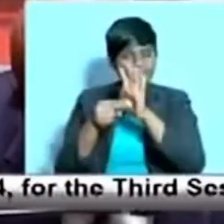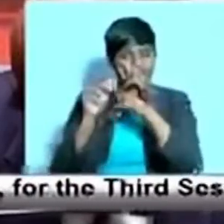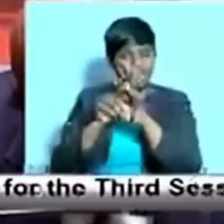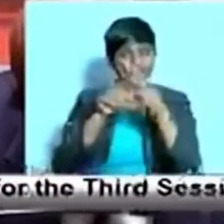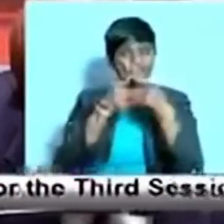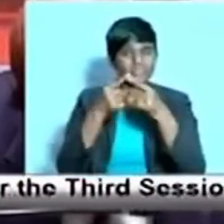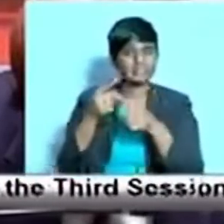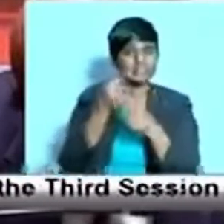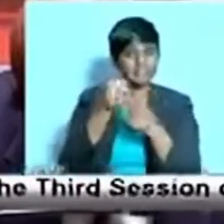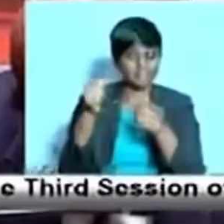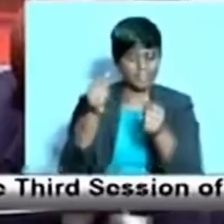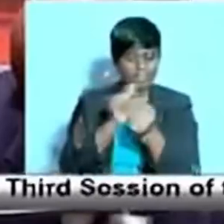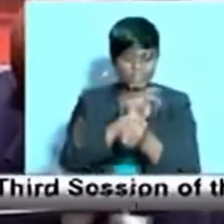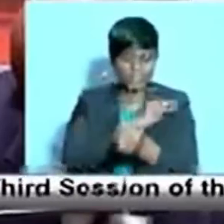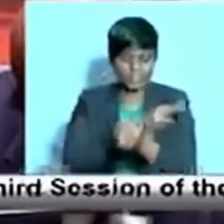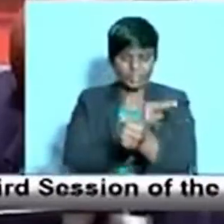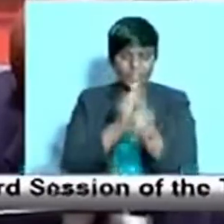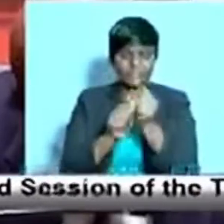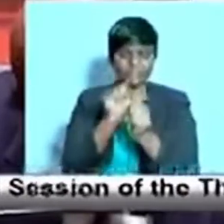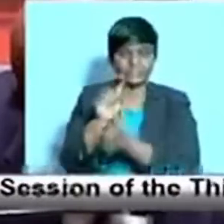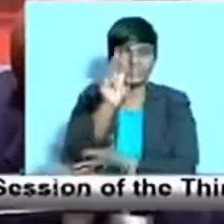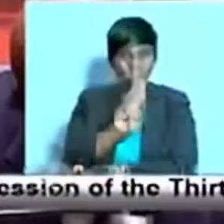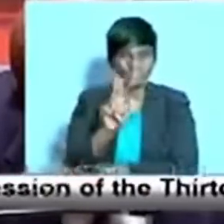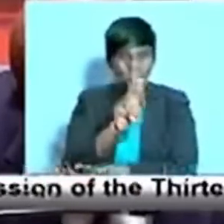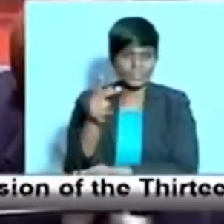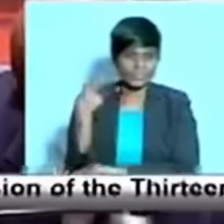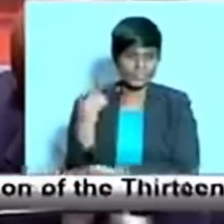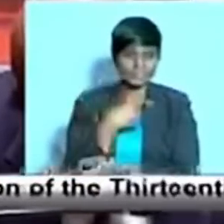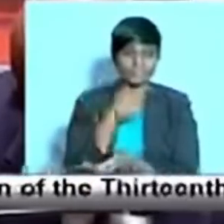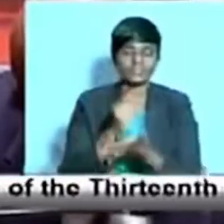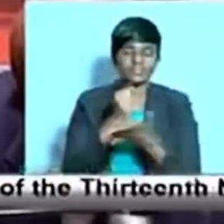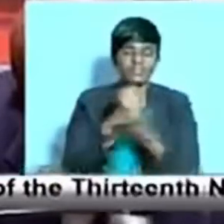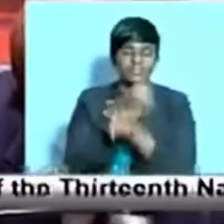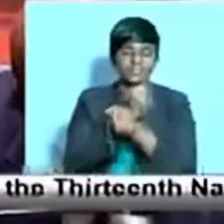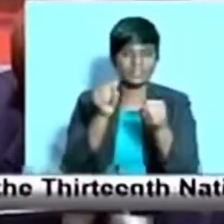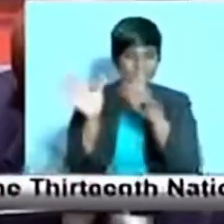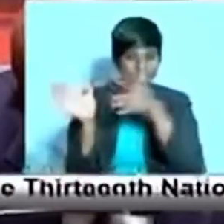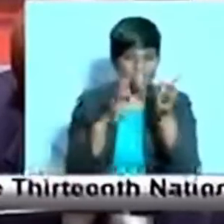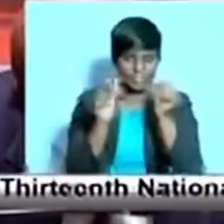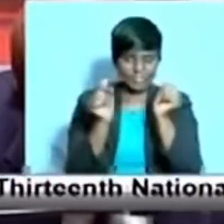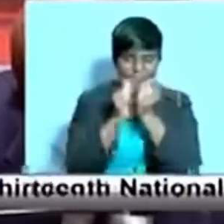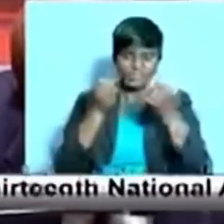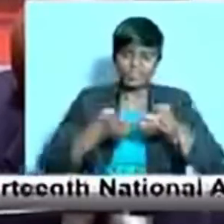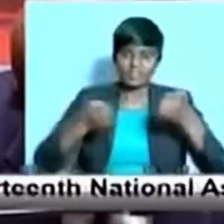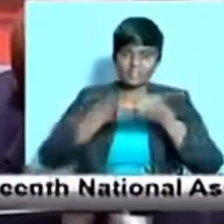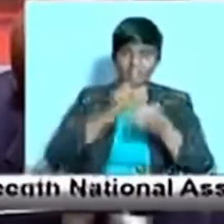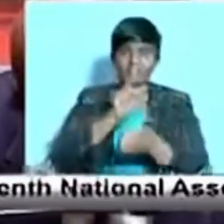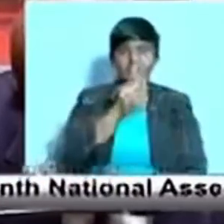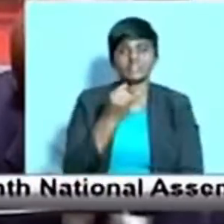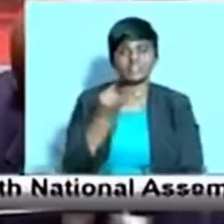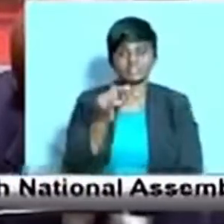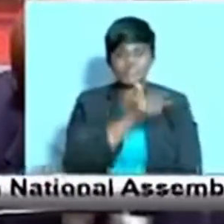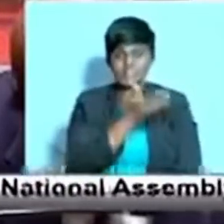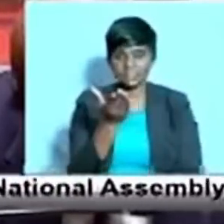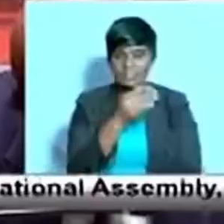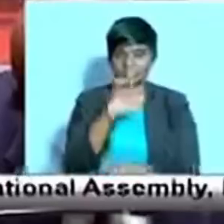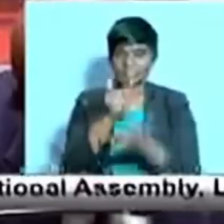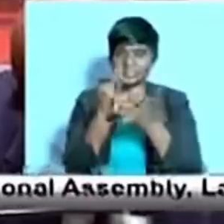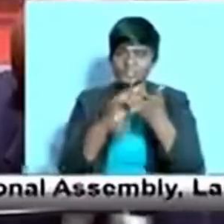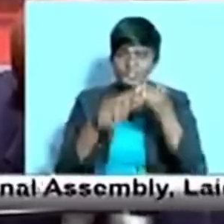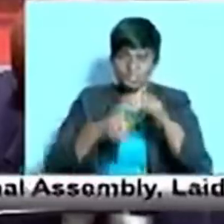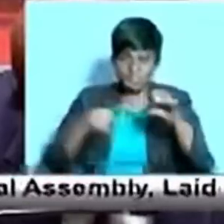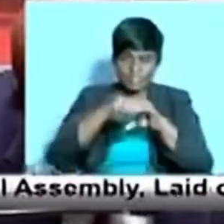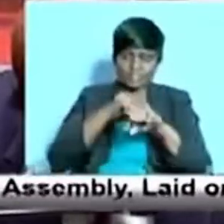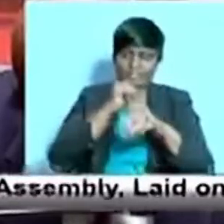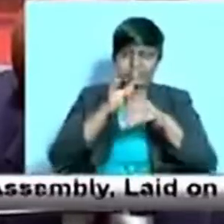of tools and resources that could be utilized to Parliament to address climate and environmental issues. These include, but not